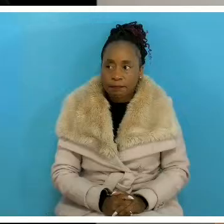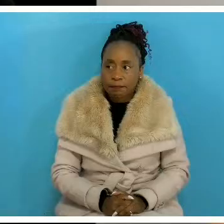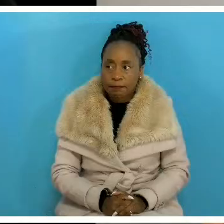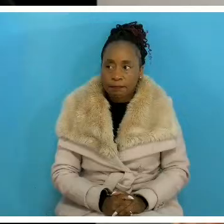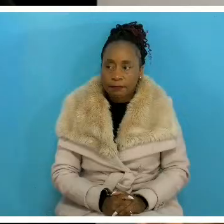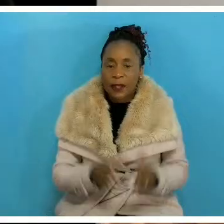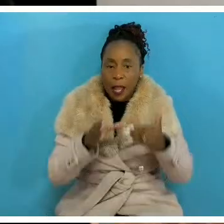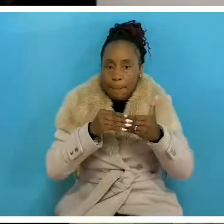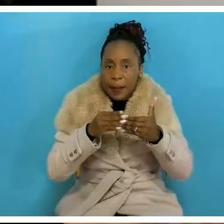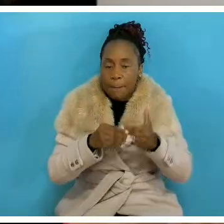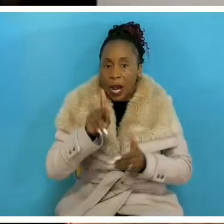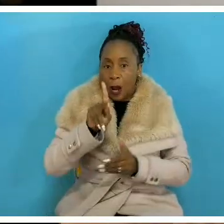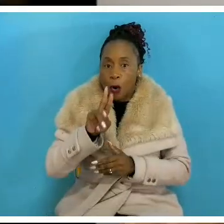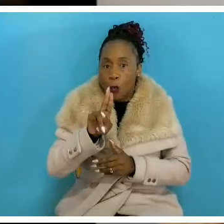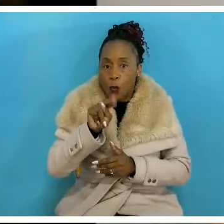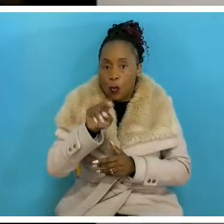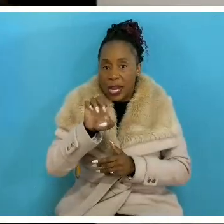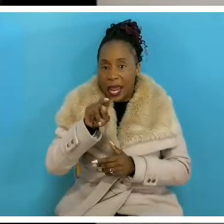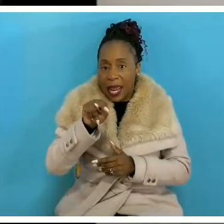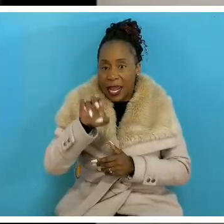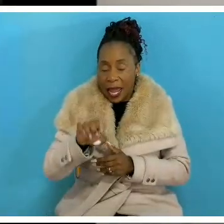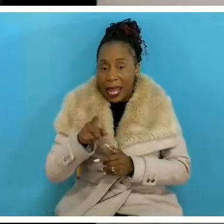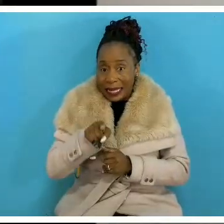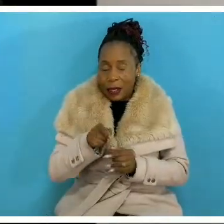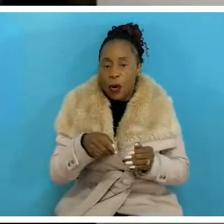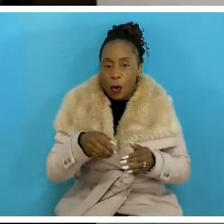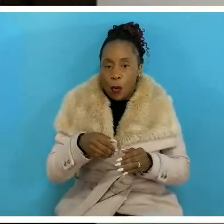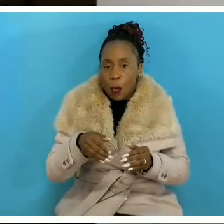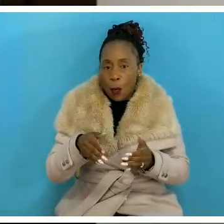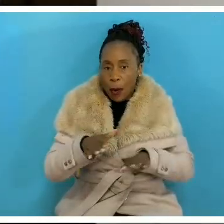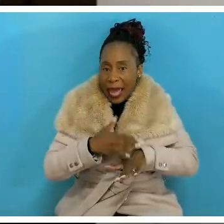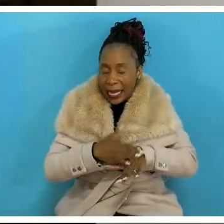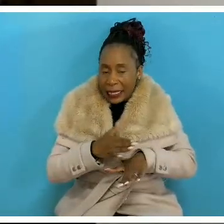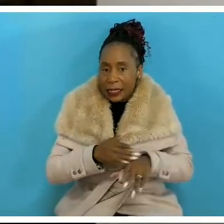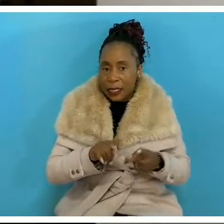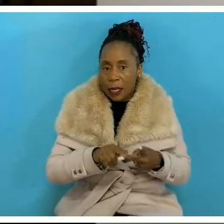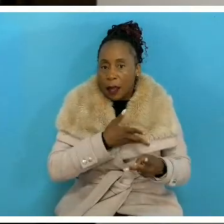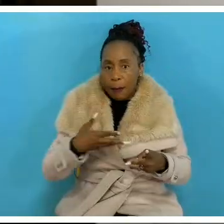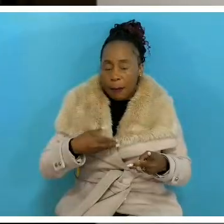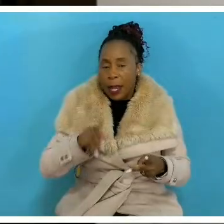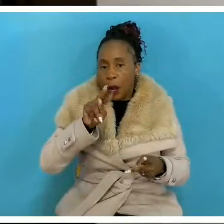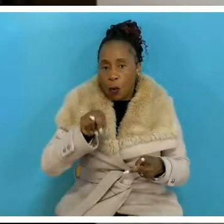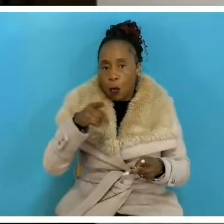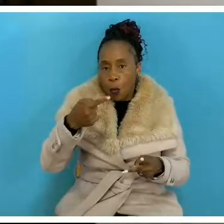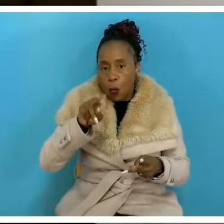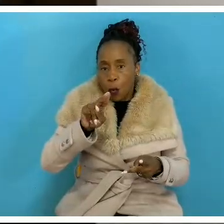Member Kunene is also running late. Member Ngubeni is attending another meeting.